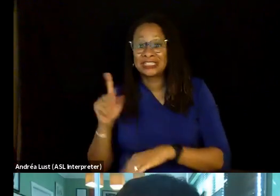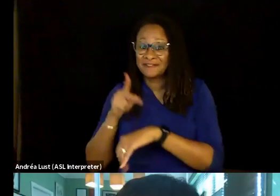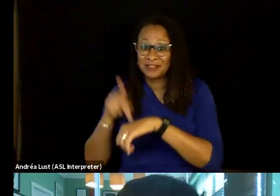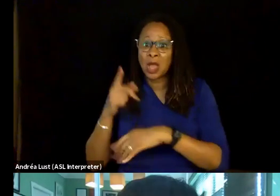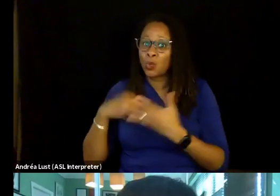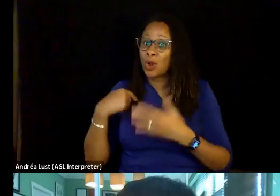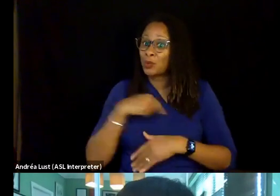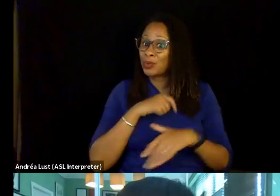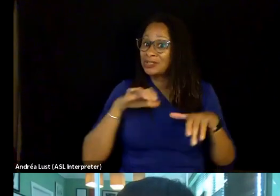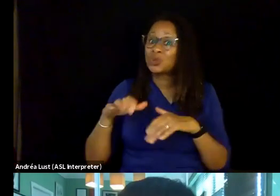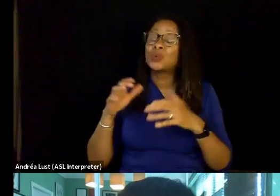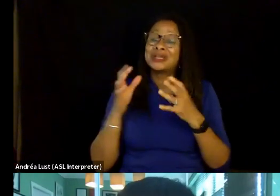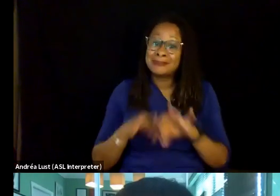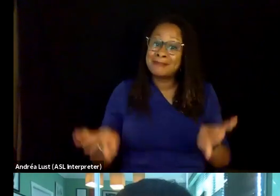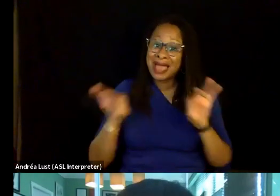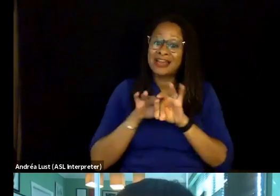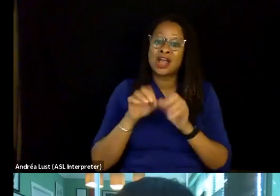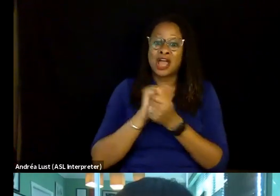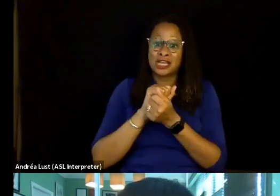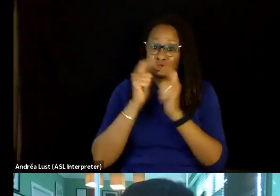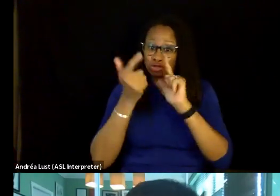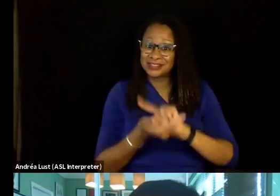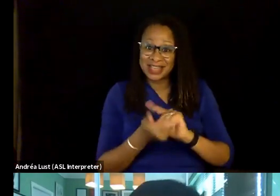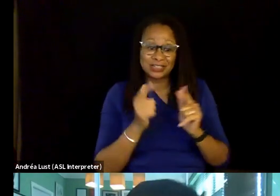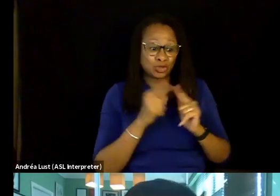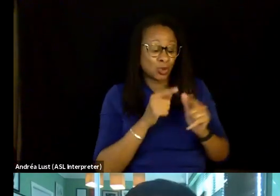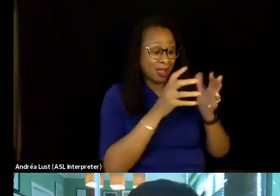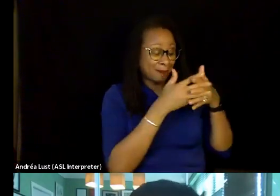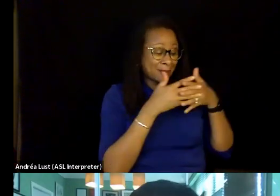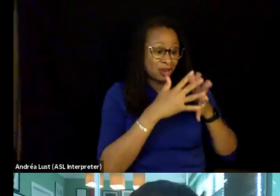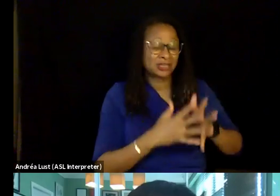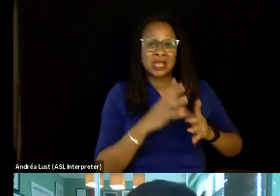every Filipino, translate that to Americans when you're